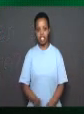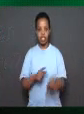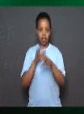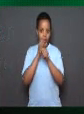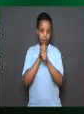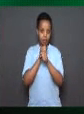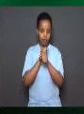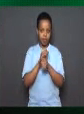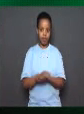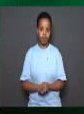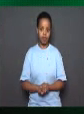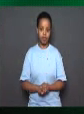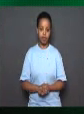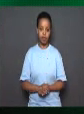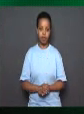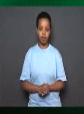Time's up!